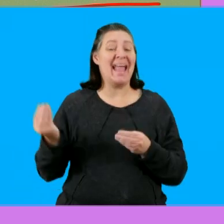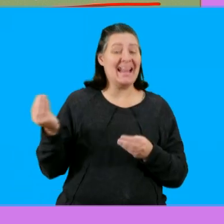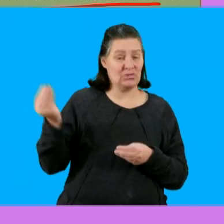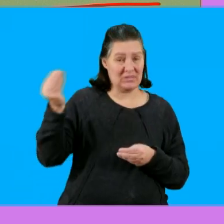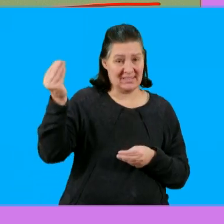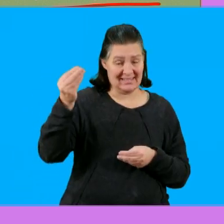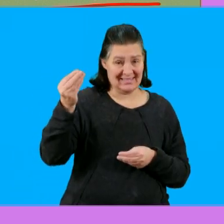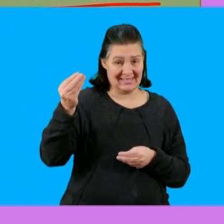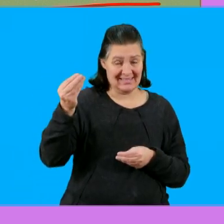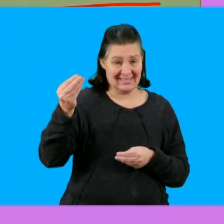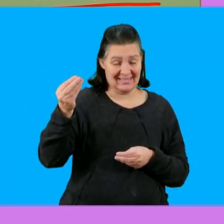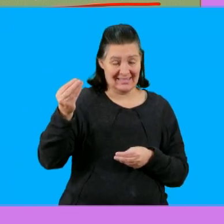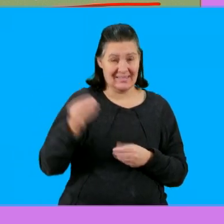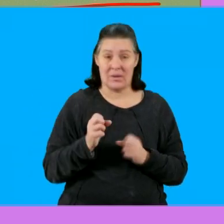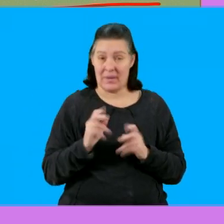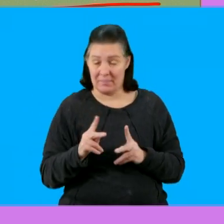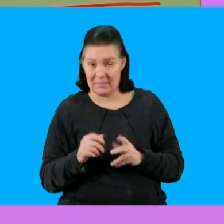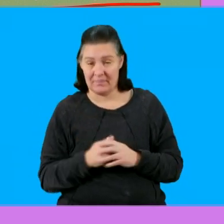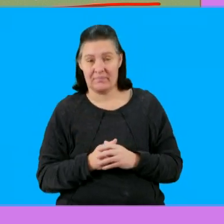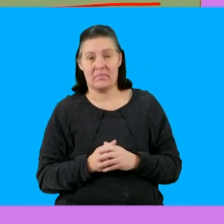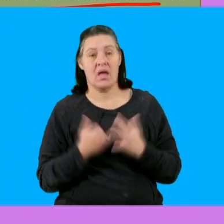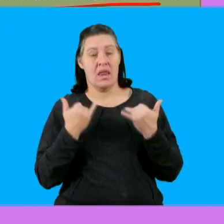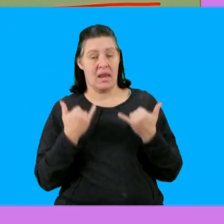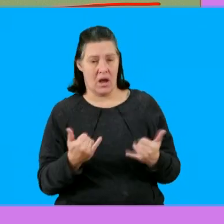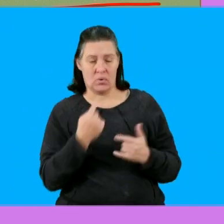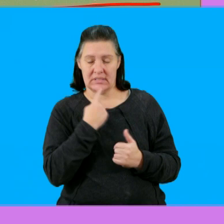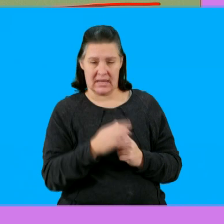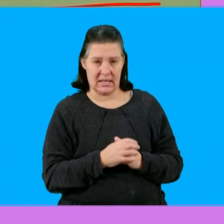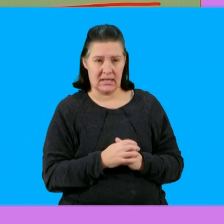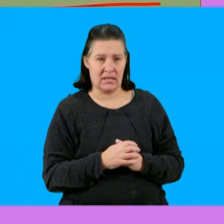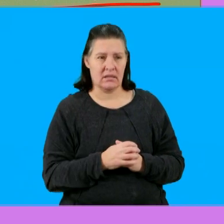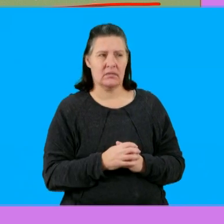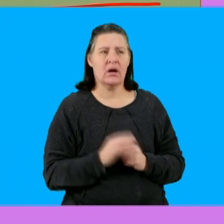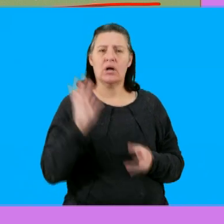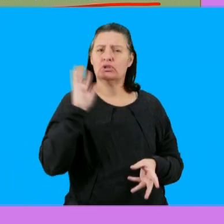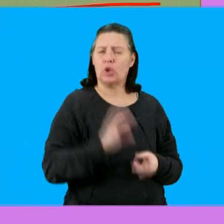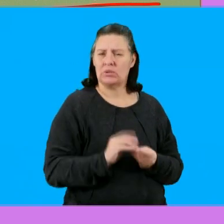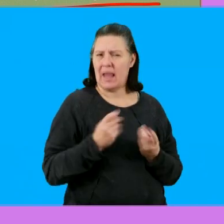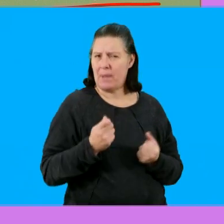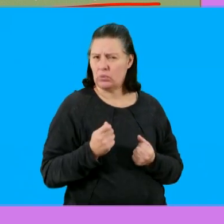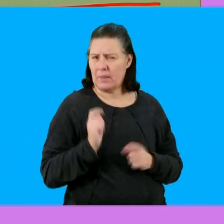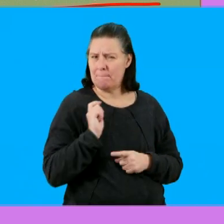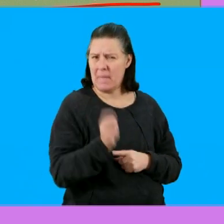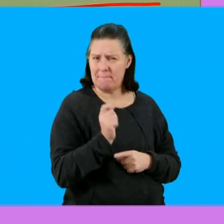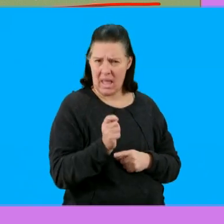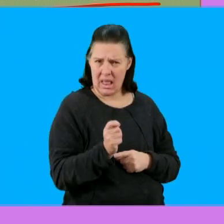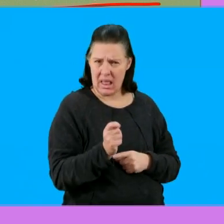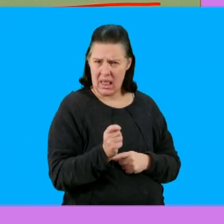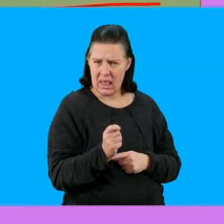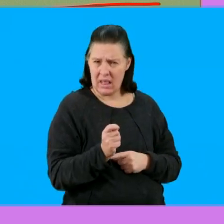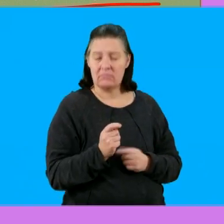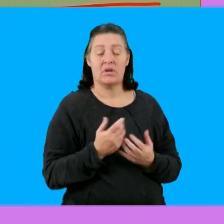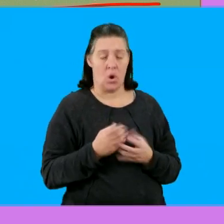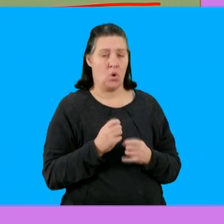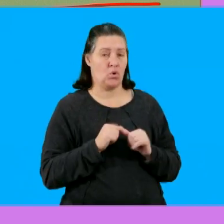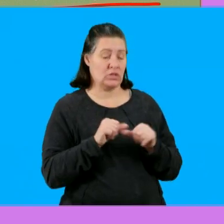interest that is payable. Okay? So now I go and I say, okay, what is the total amount to be repaid? And I'll continue on